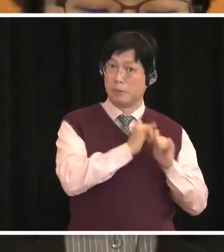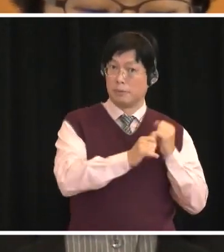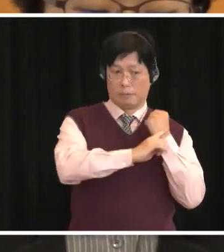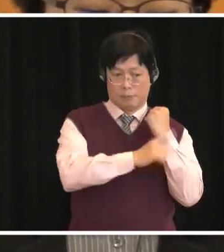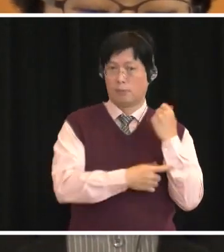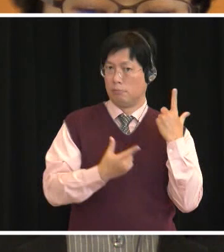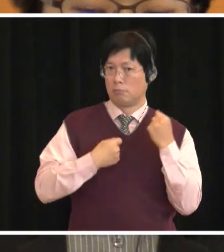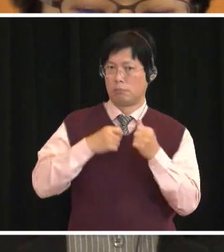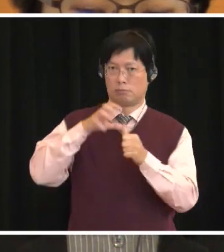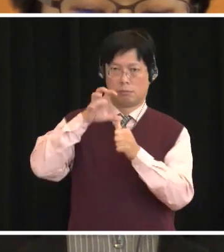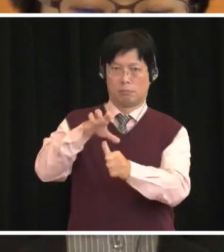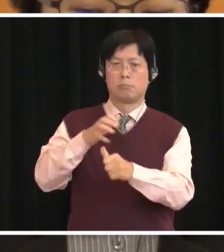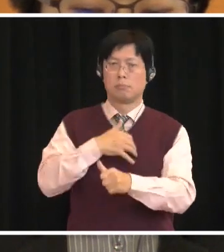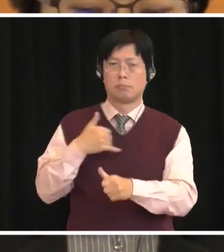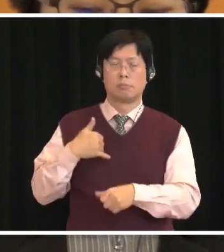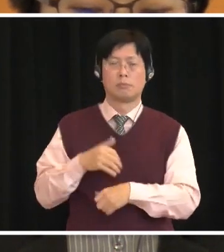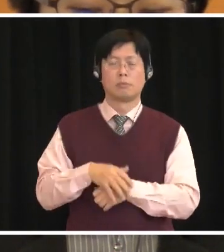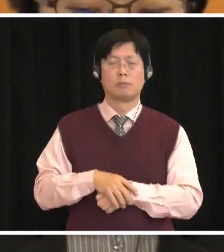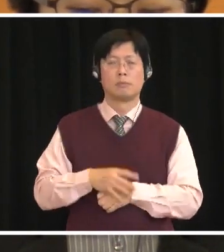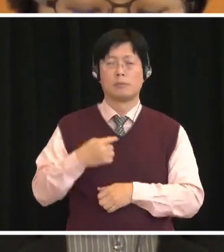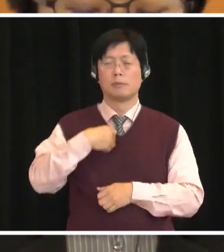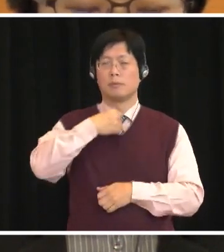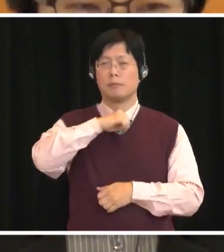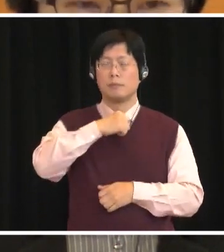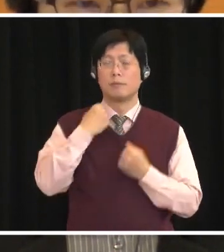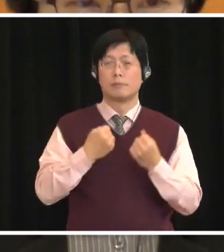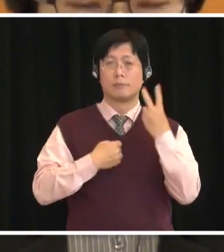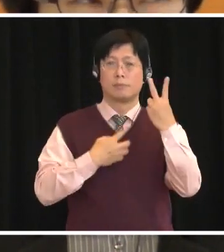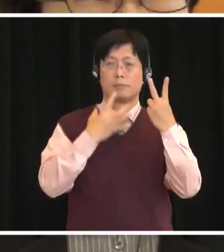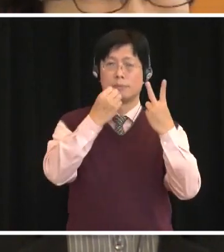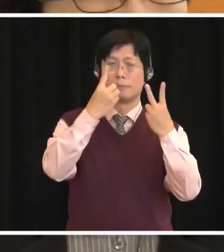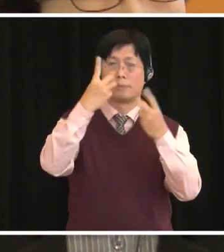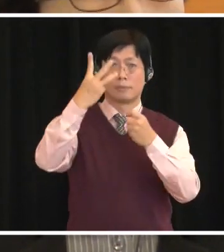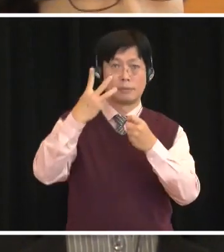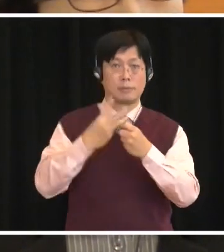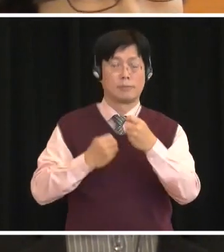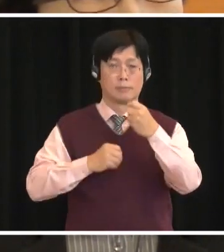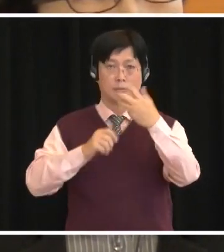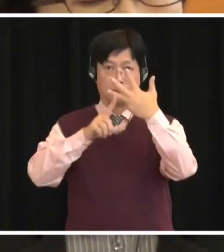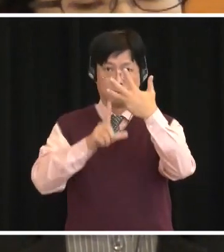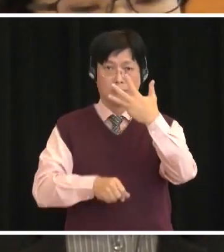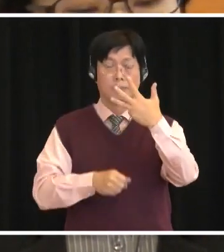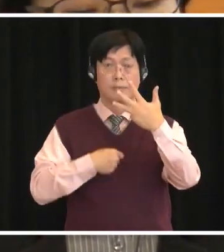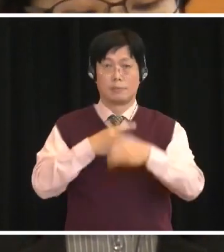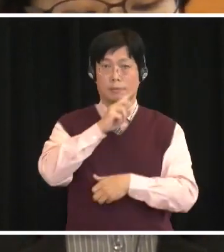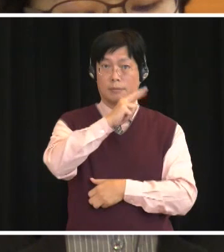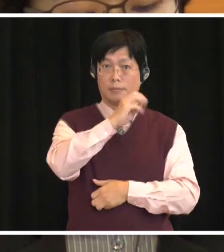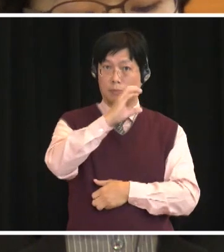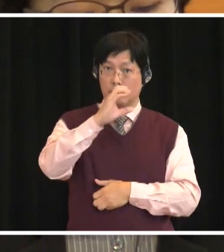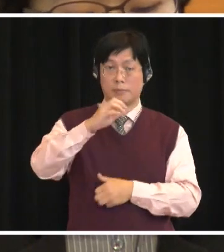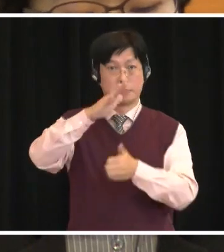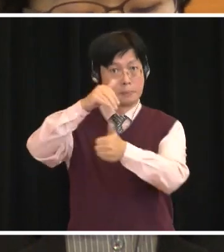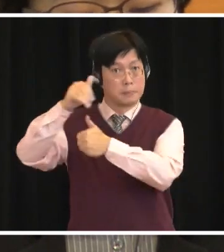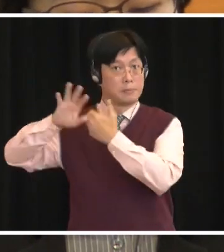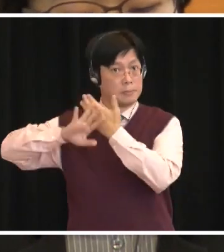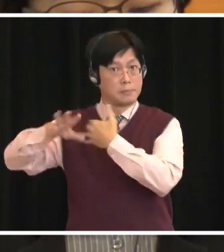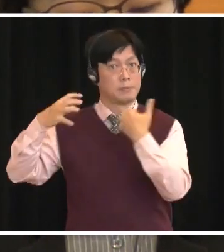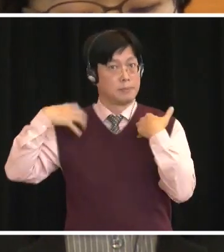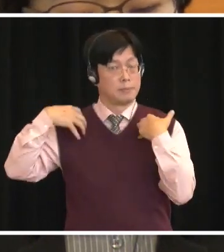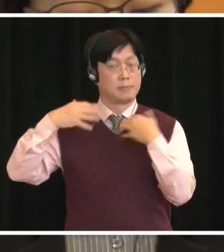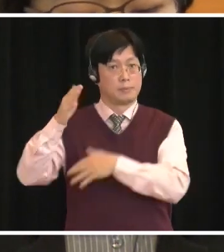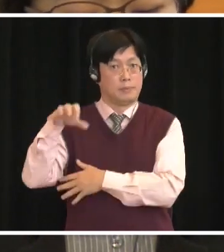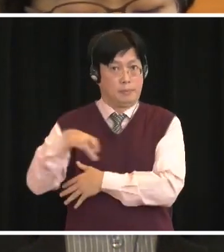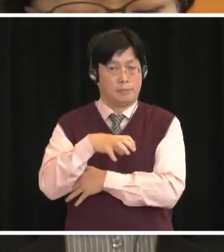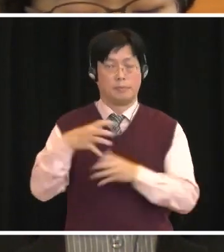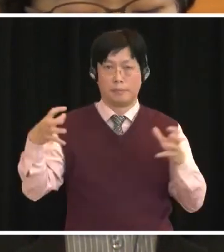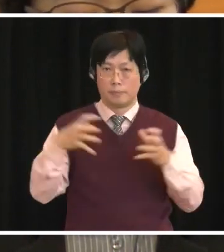inappropriate behavior on the internet or off the internet are all regulated by laws. And in 2013,